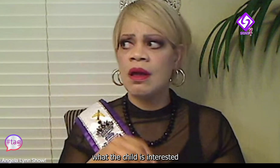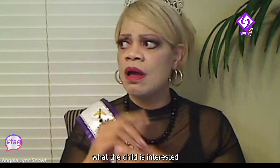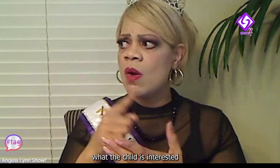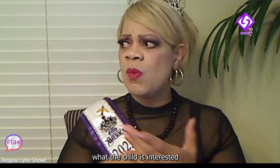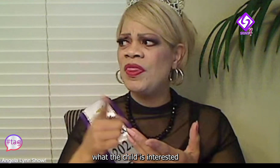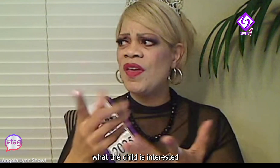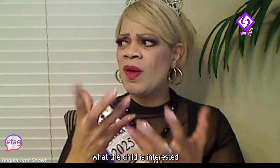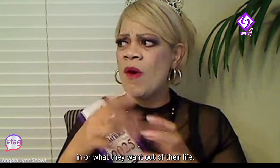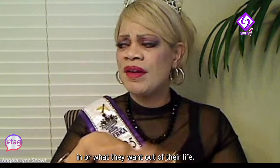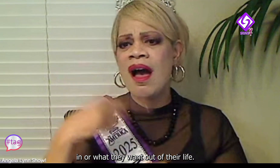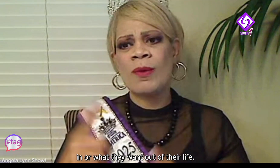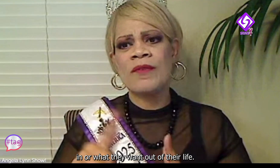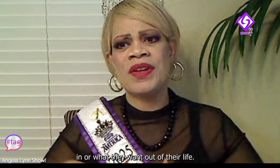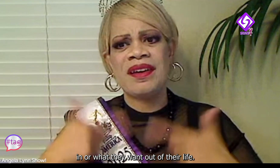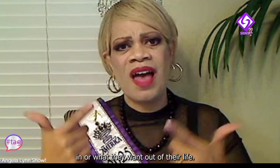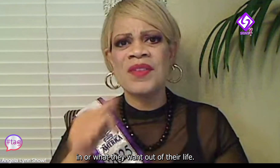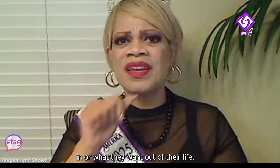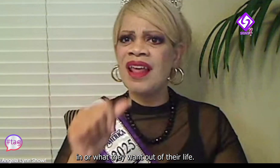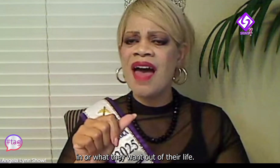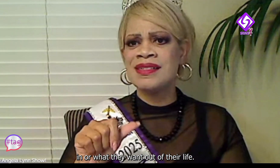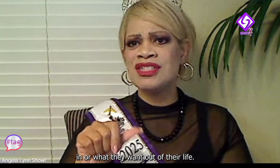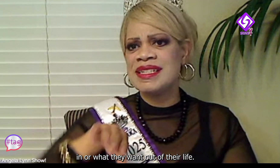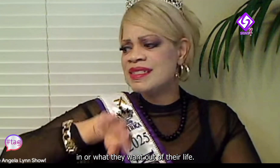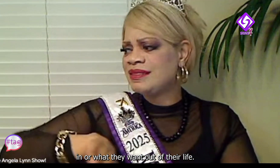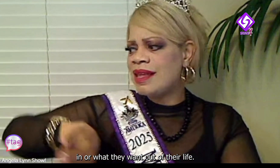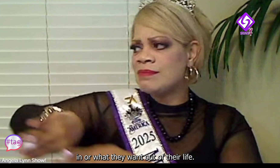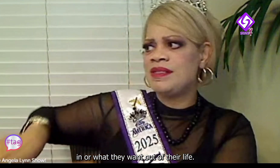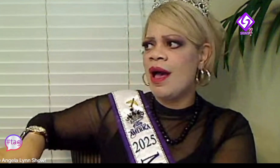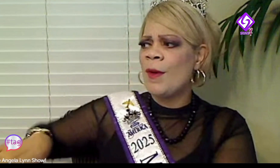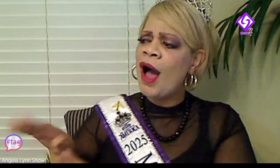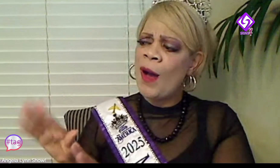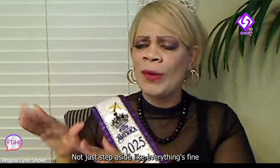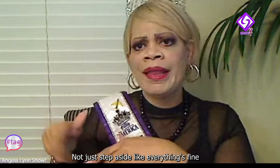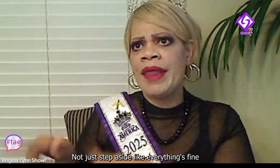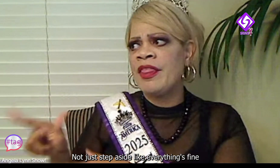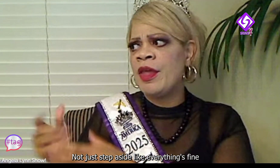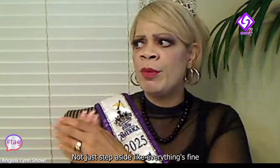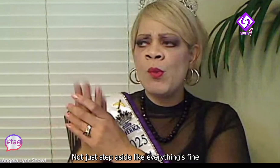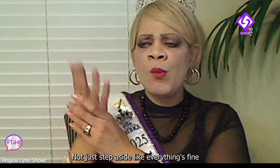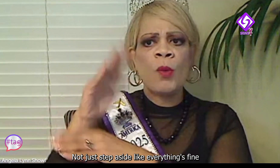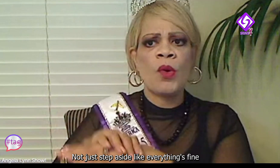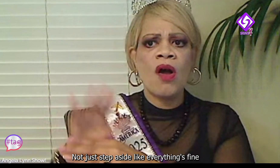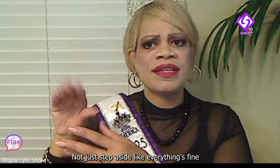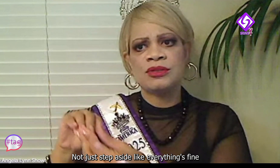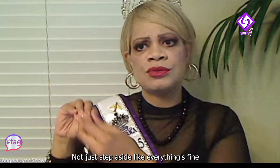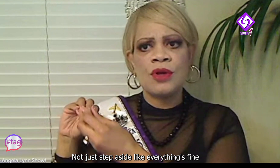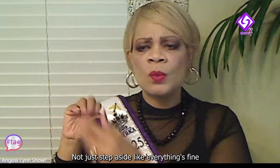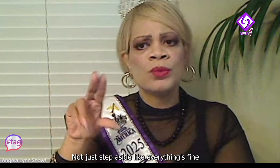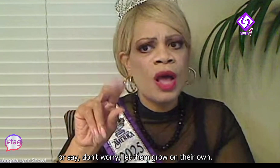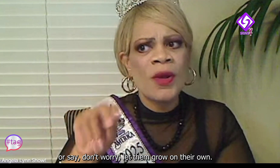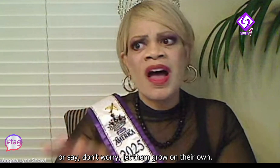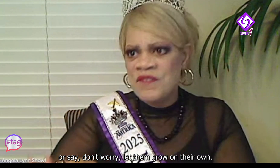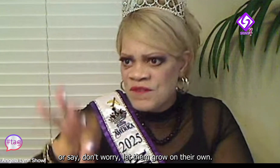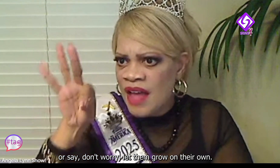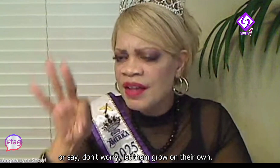what the child is interested in or what they want out of their life. Not just step aside like everything's